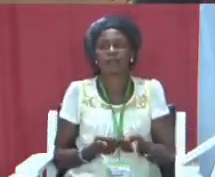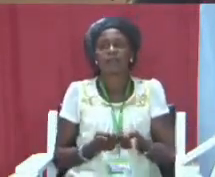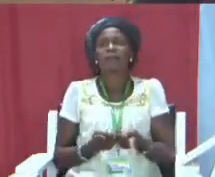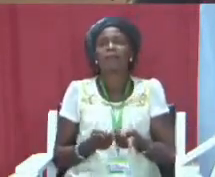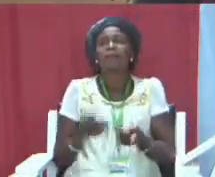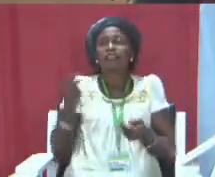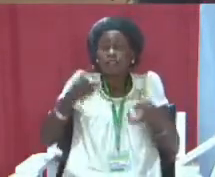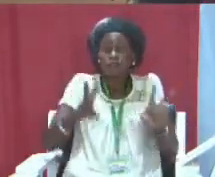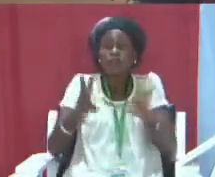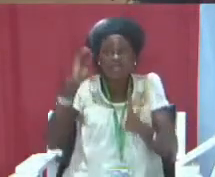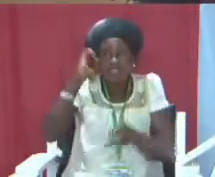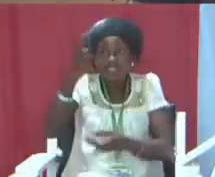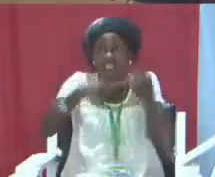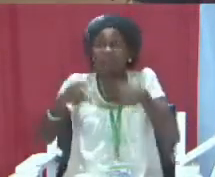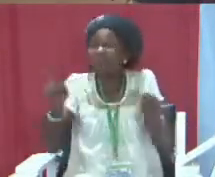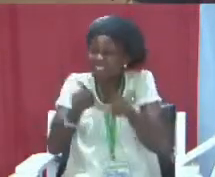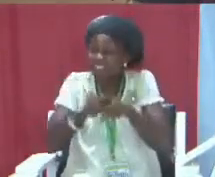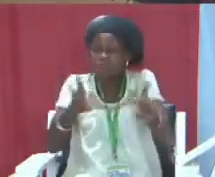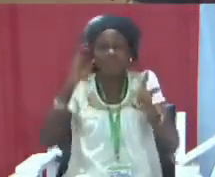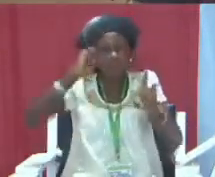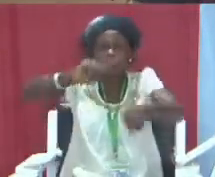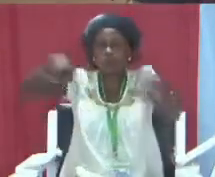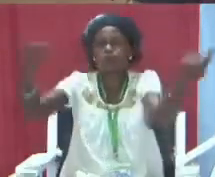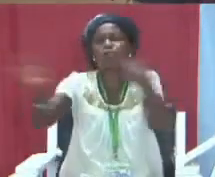The way he came is the way he will go back.